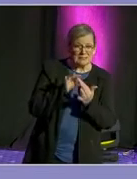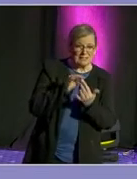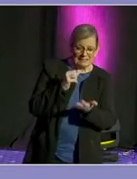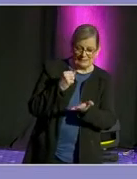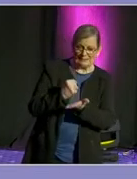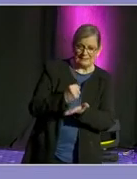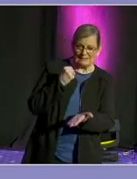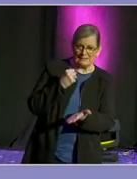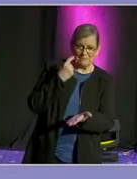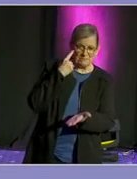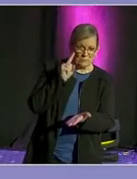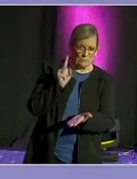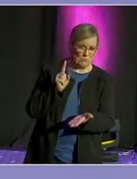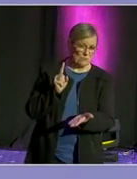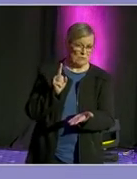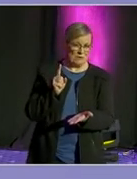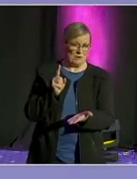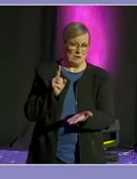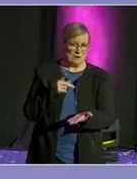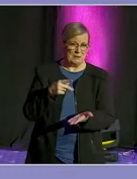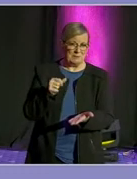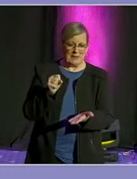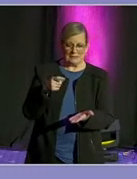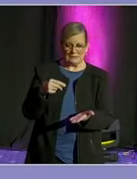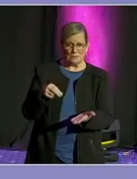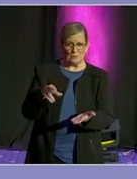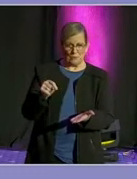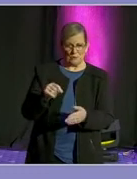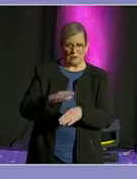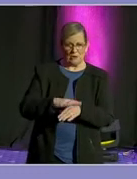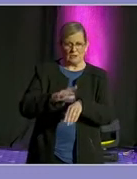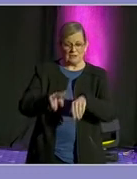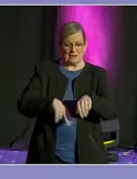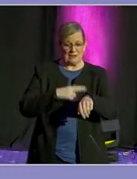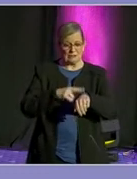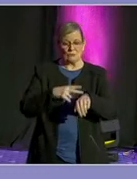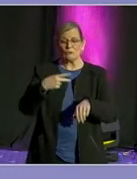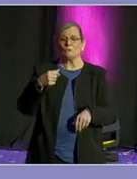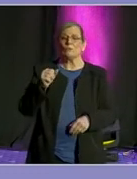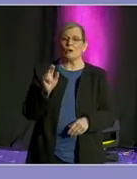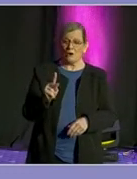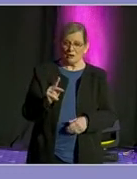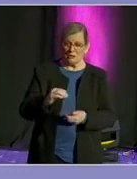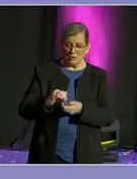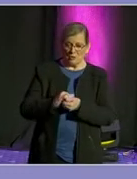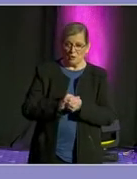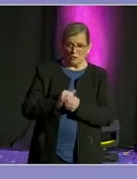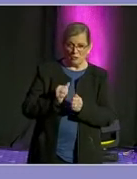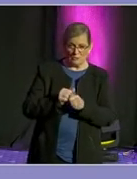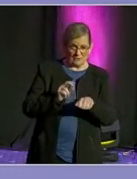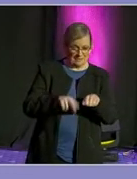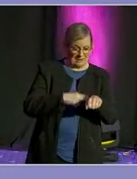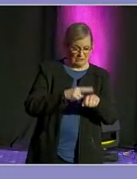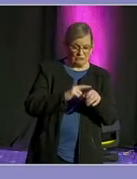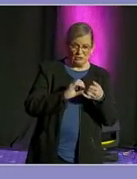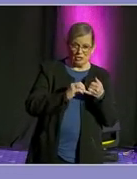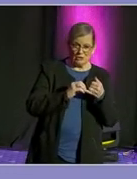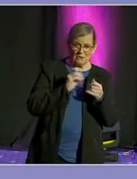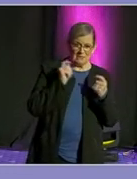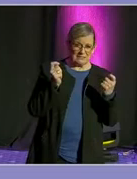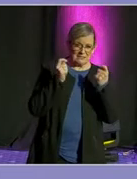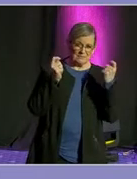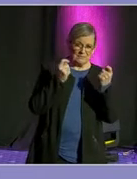the passport to your national parks. And our partners with the National Cherry Blossom Festival will be launching